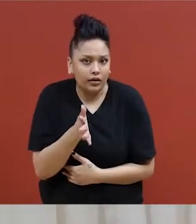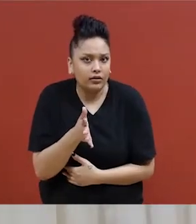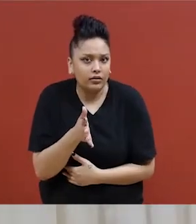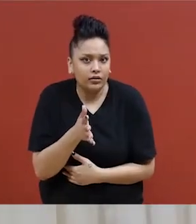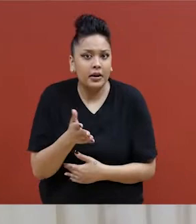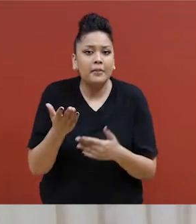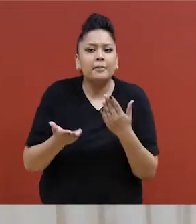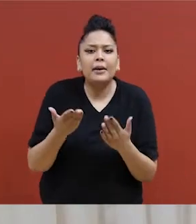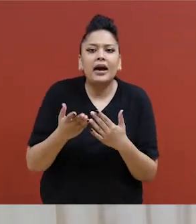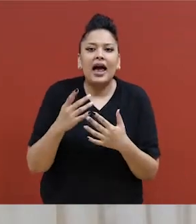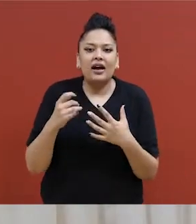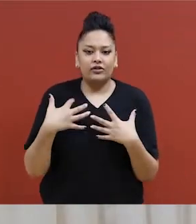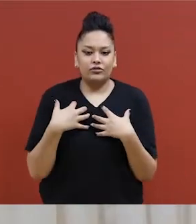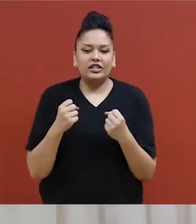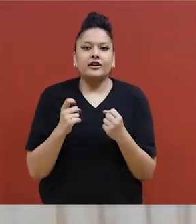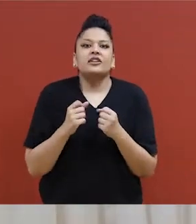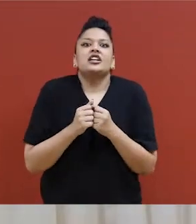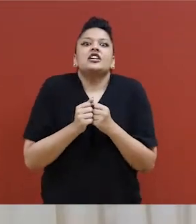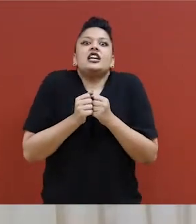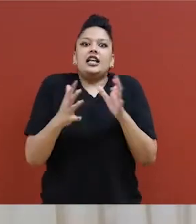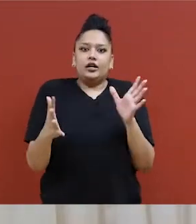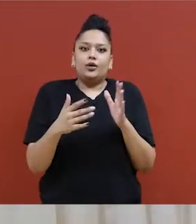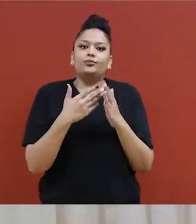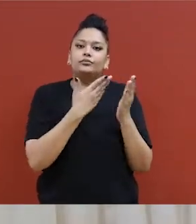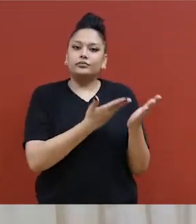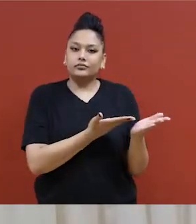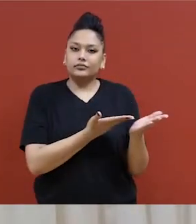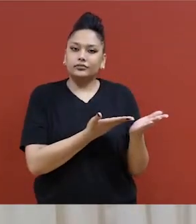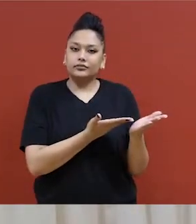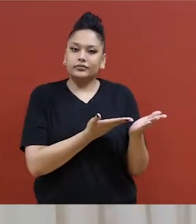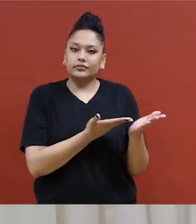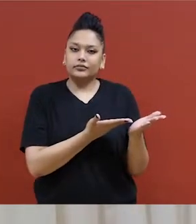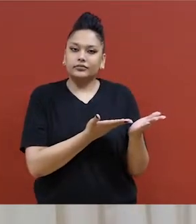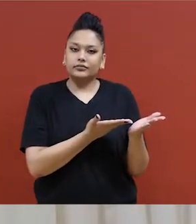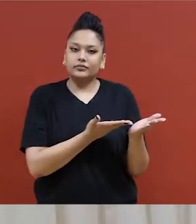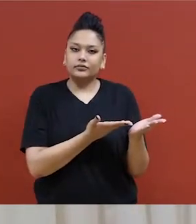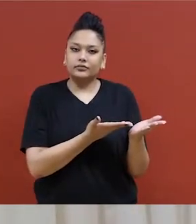more, I might do a release. It looks like this.